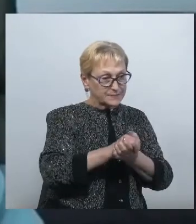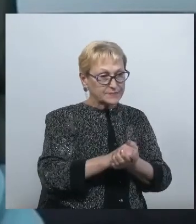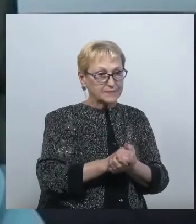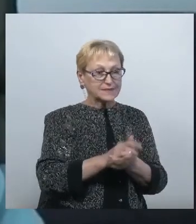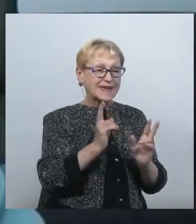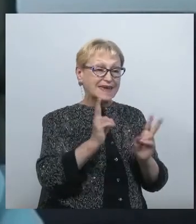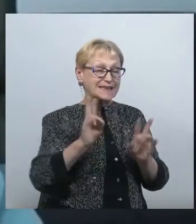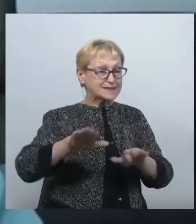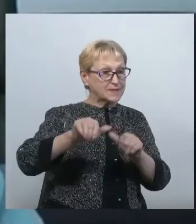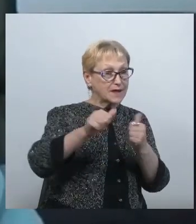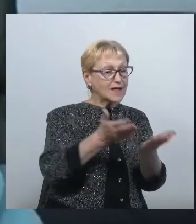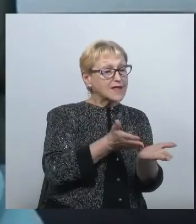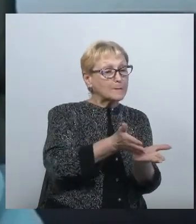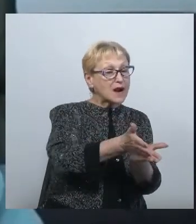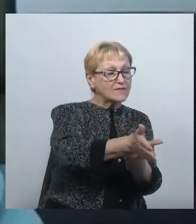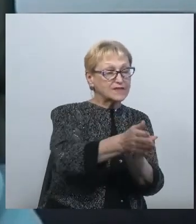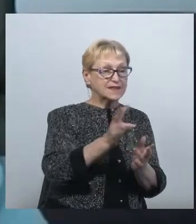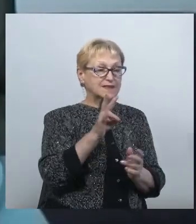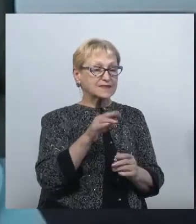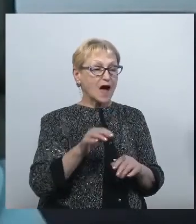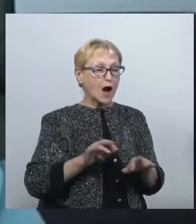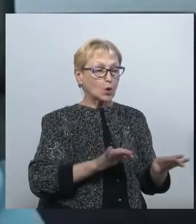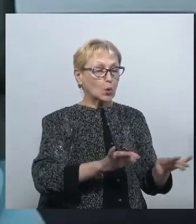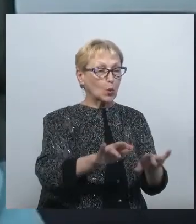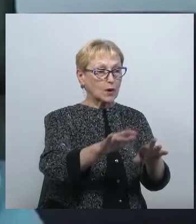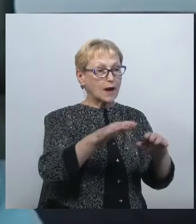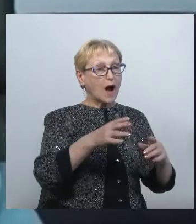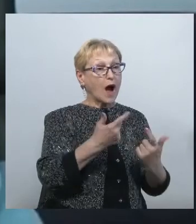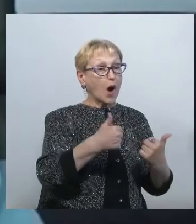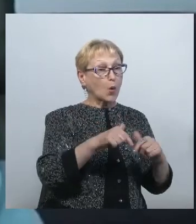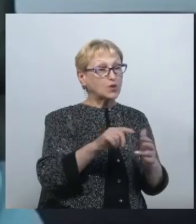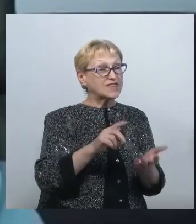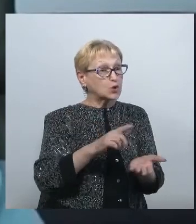we unite around an initiative aimed at a broad audience,